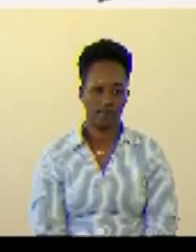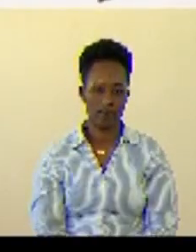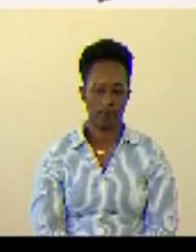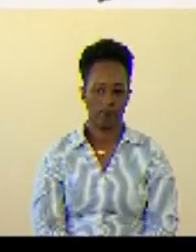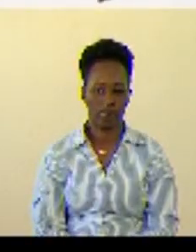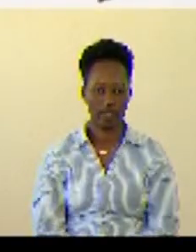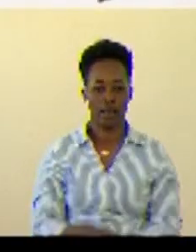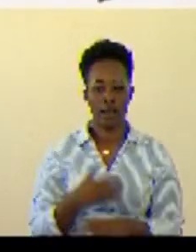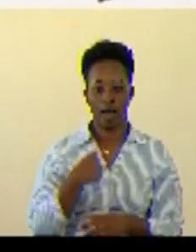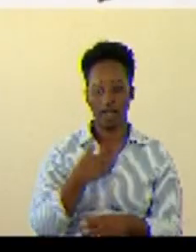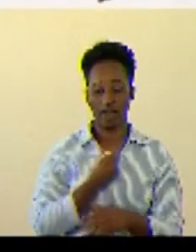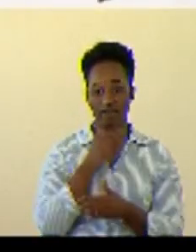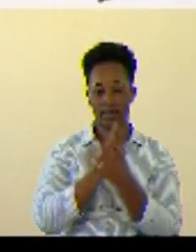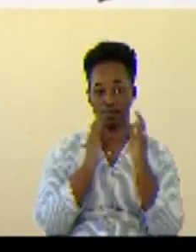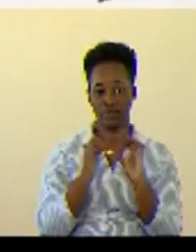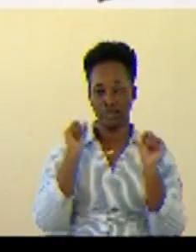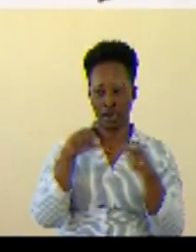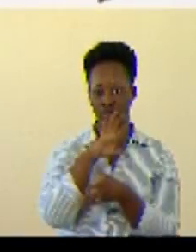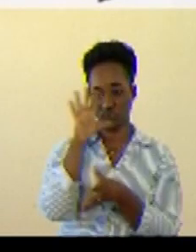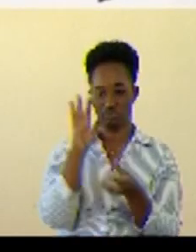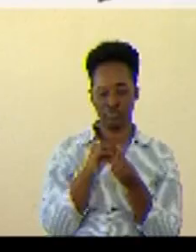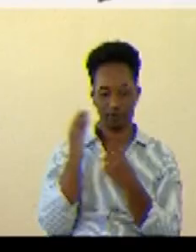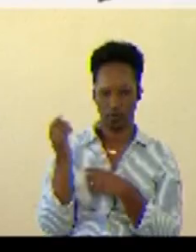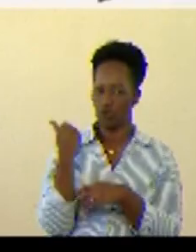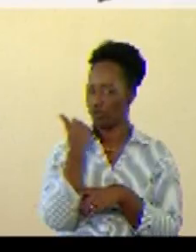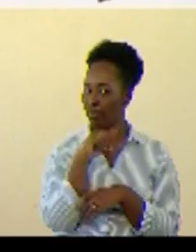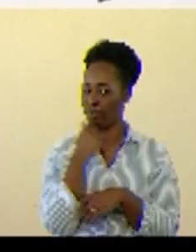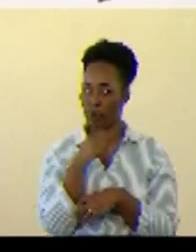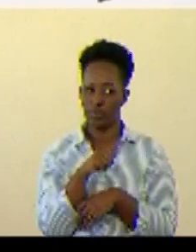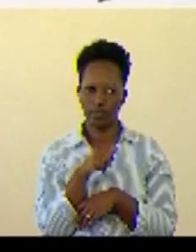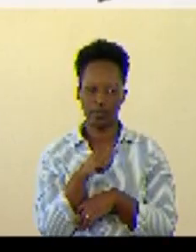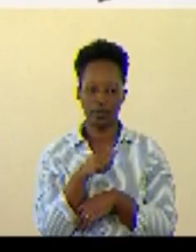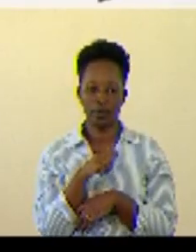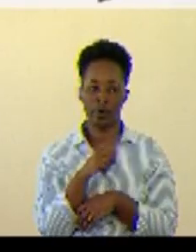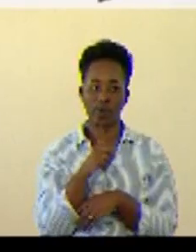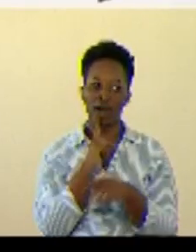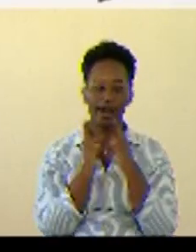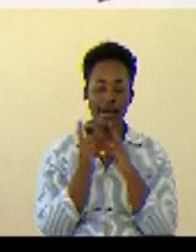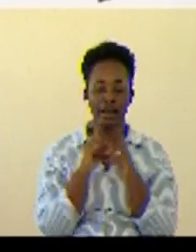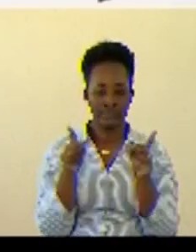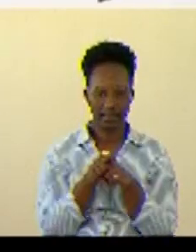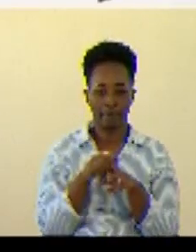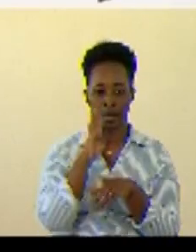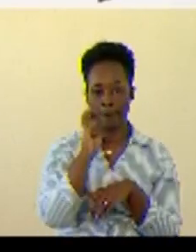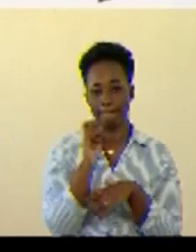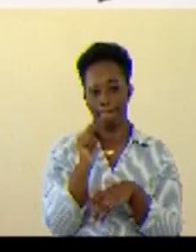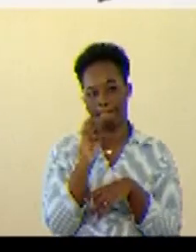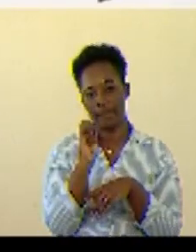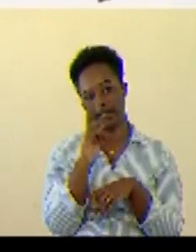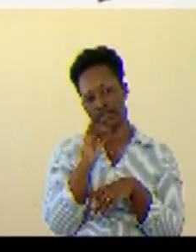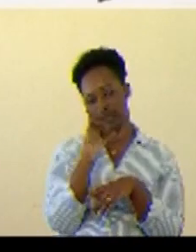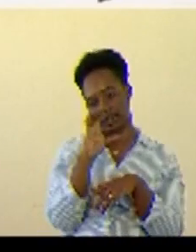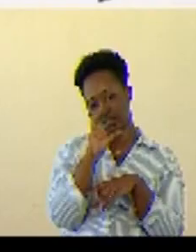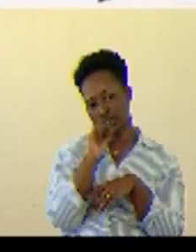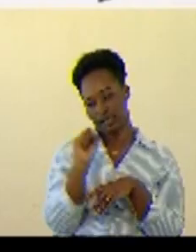Here I have something that can summarize each and everything. We have blue. When you put that, there is blue color, which is the Bendick solution. It changes